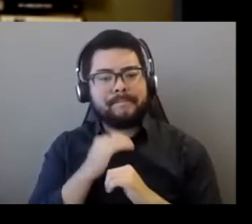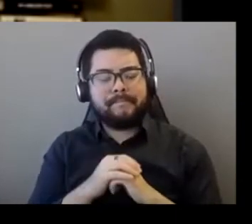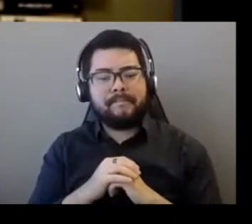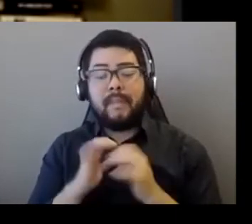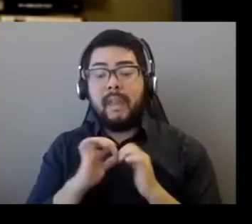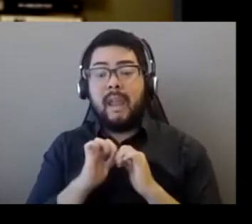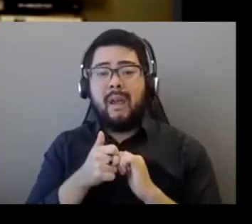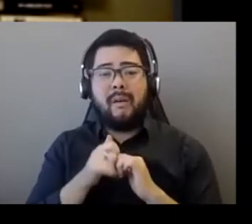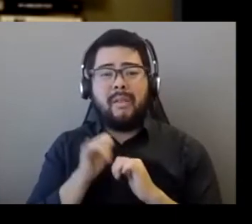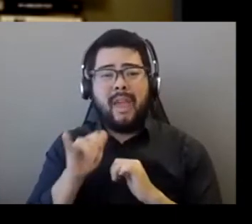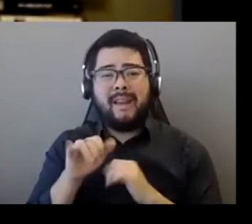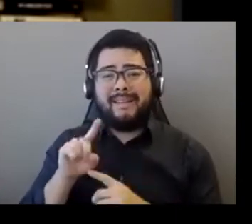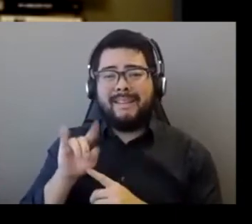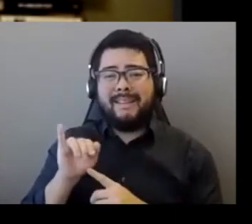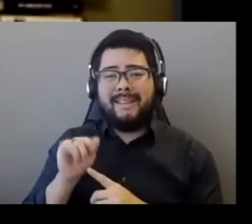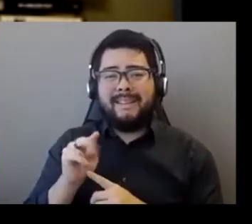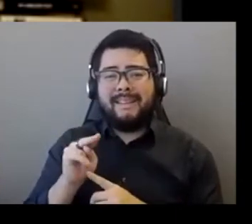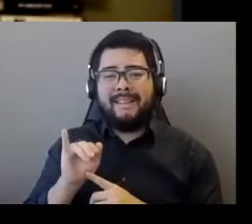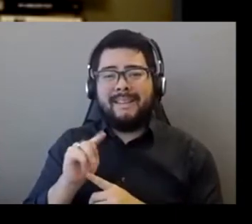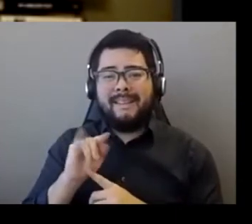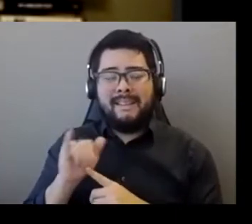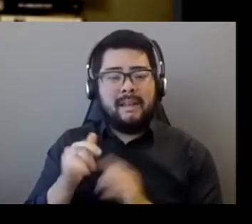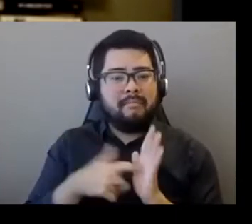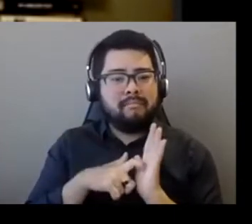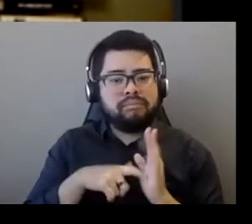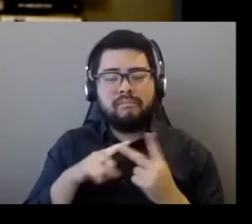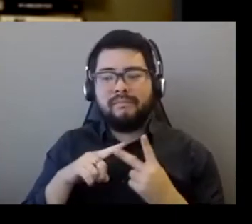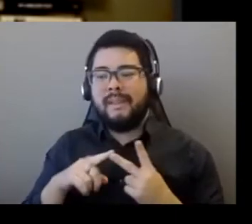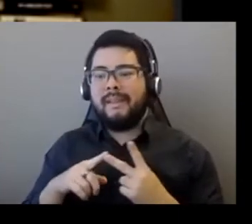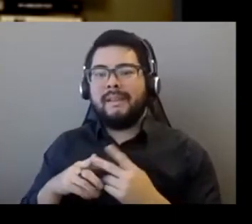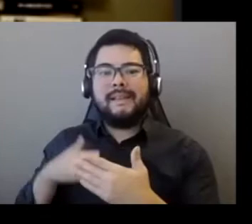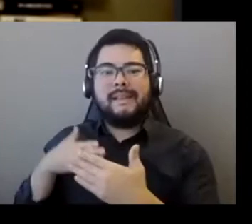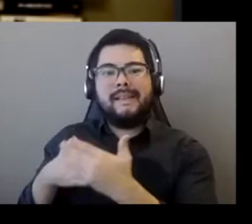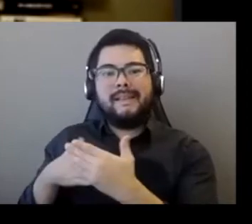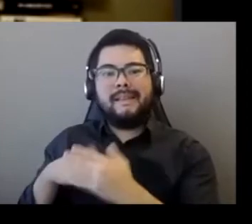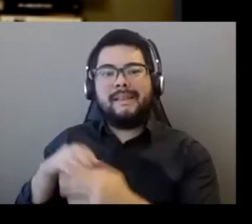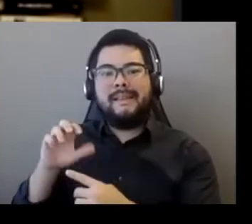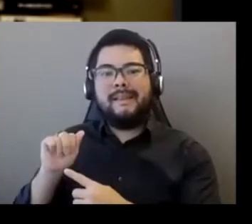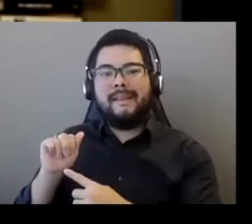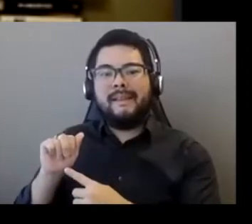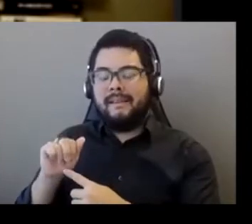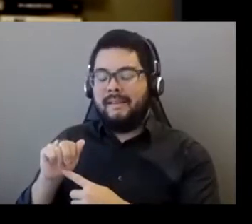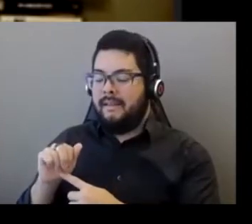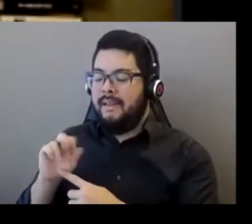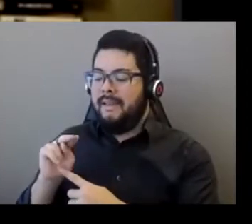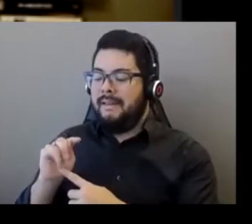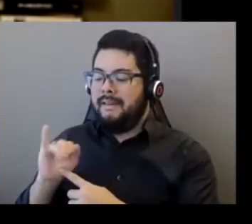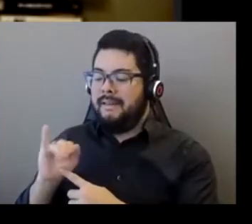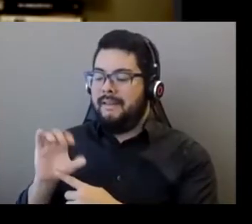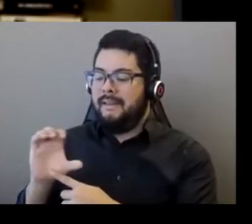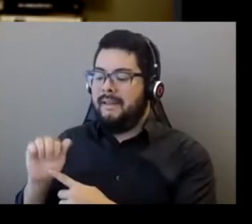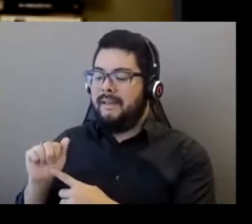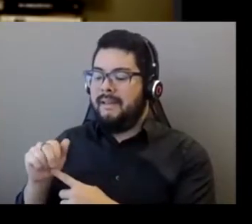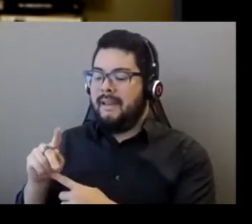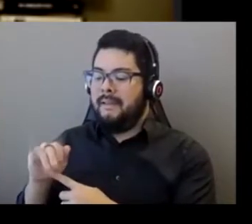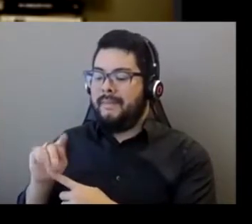dignity demands and the anti-capitalist demands at the heart of these movements.